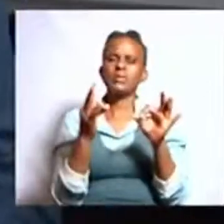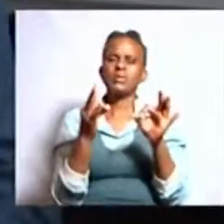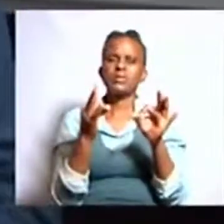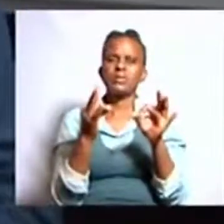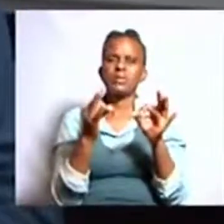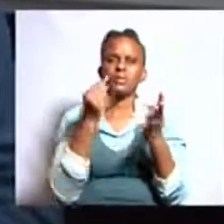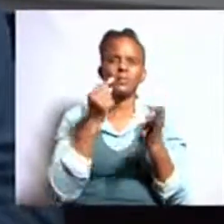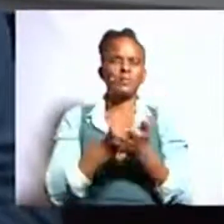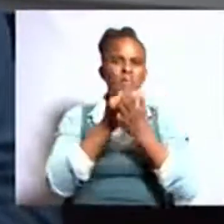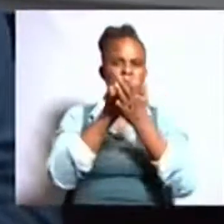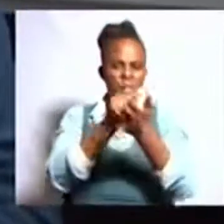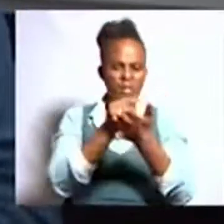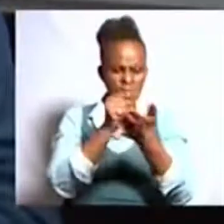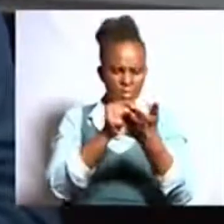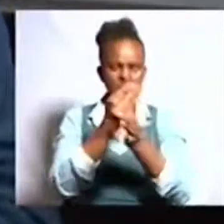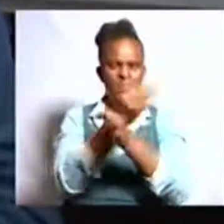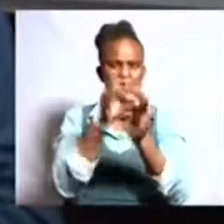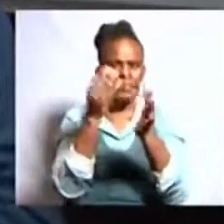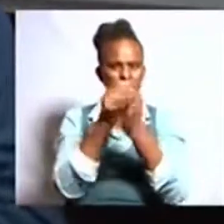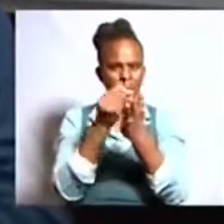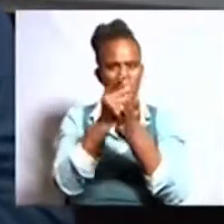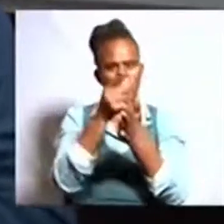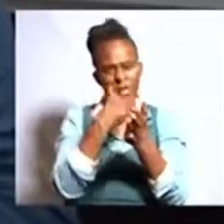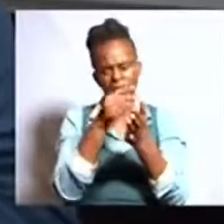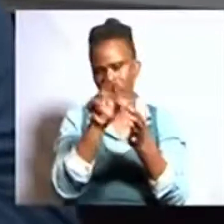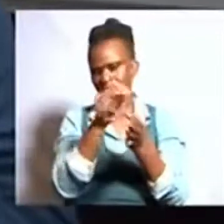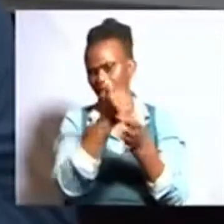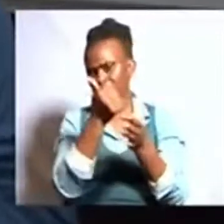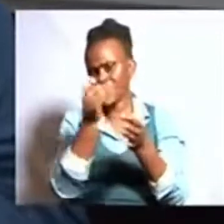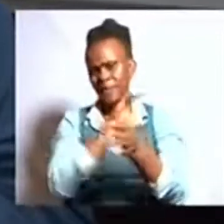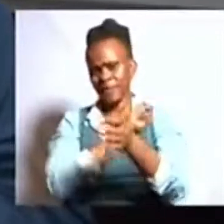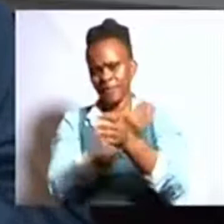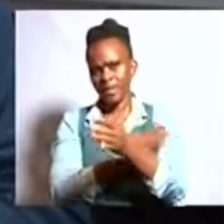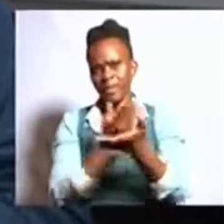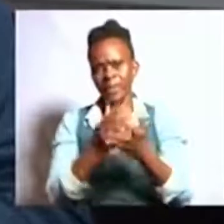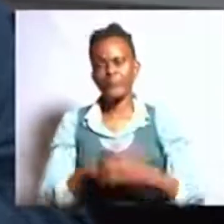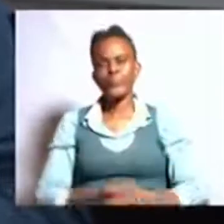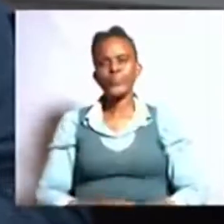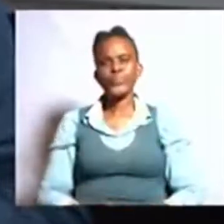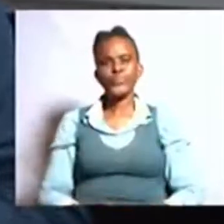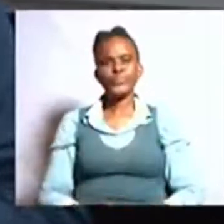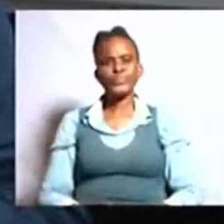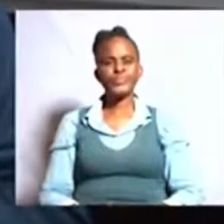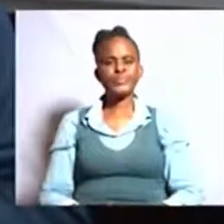the free money. You have no other obligation beyond